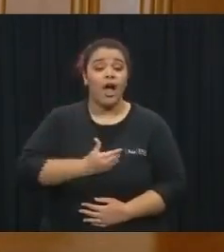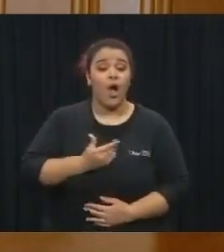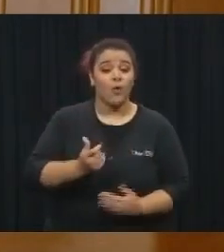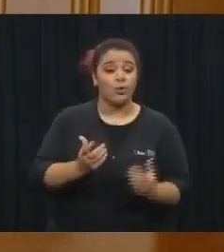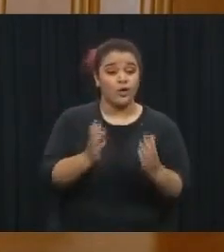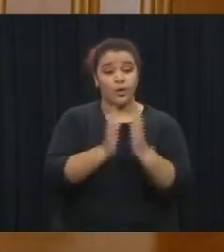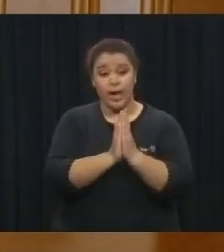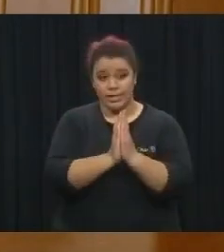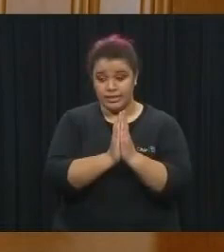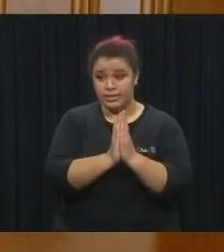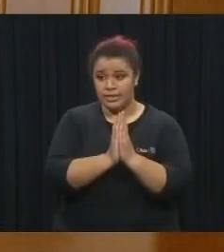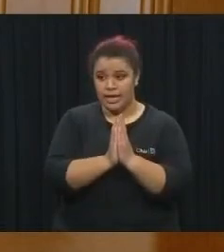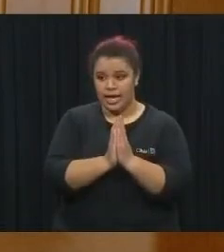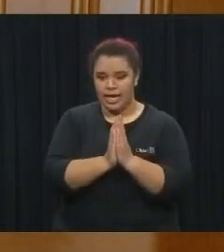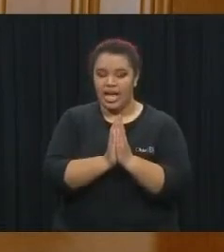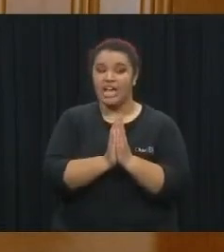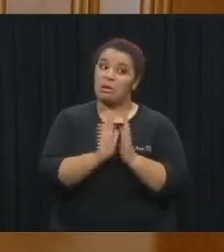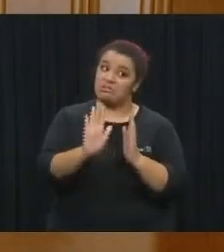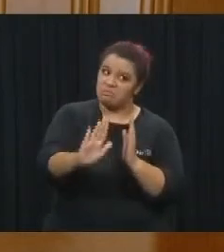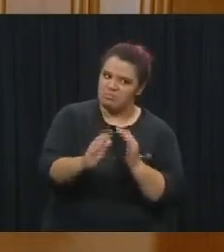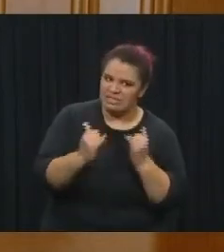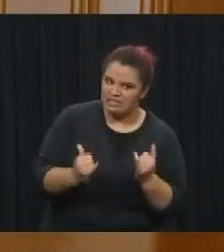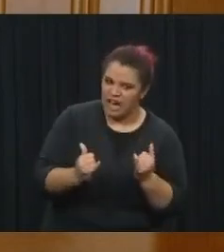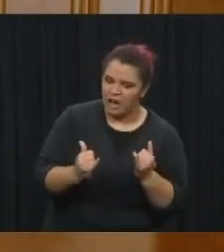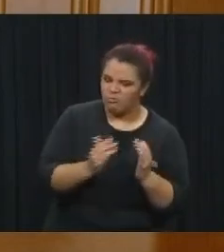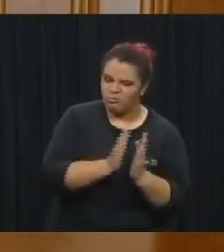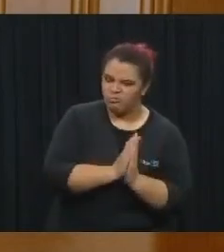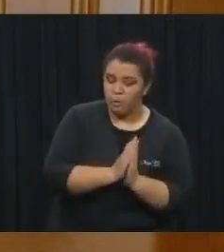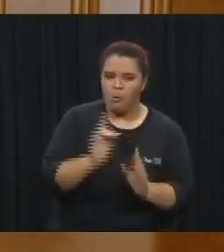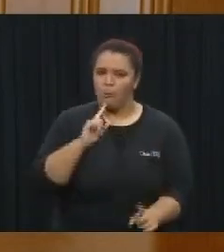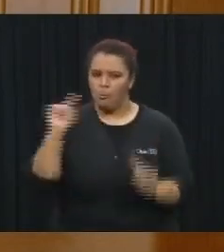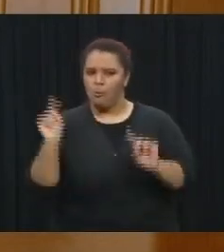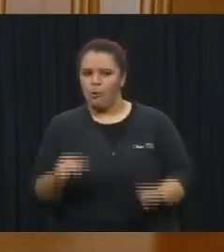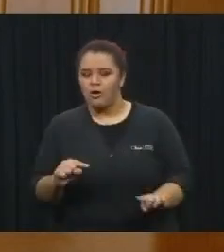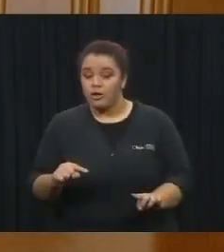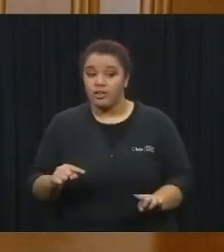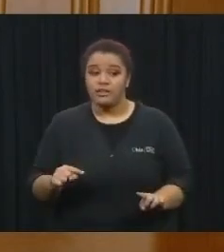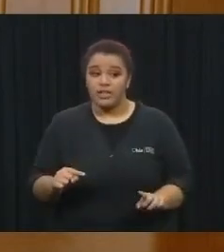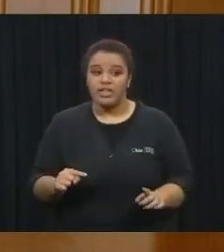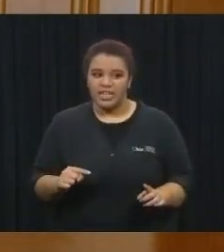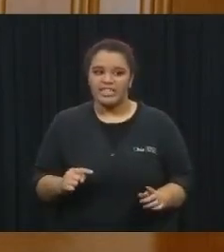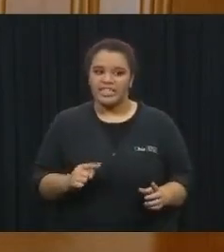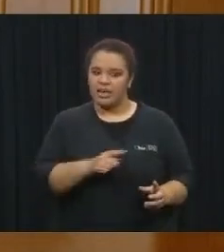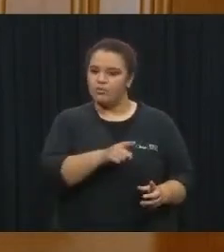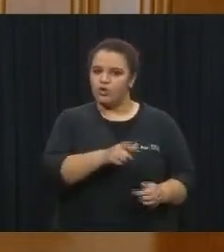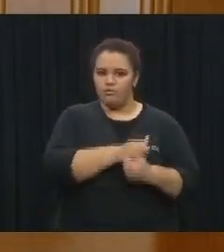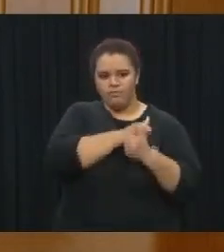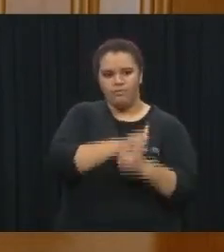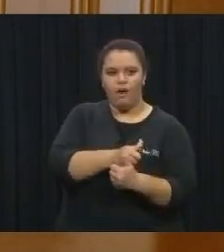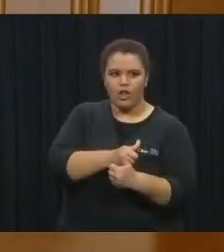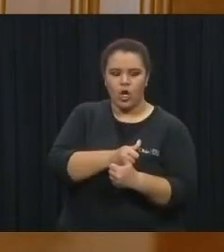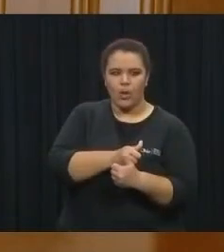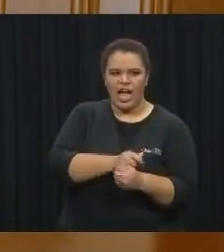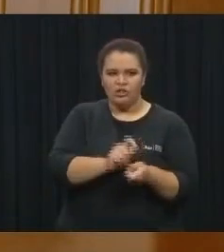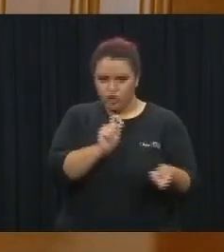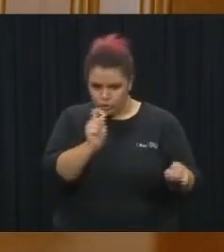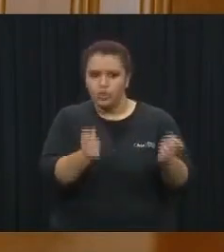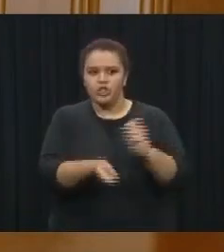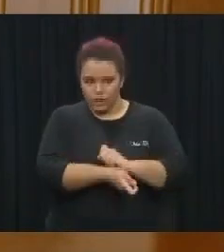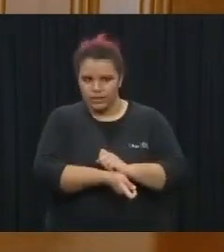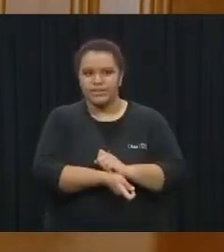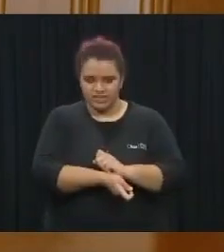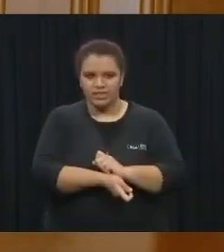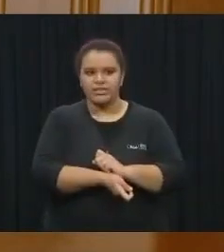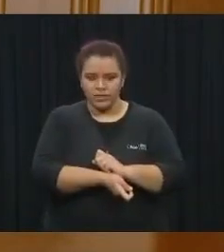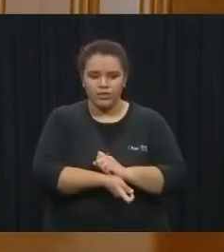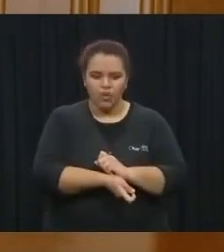and in this case, the order now, is for them to actually do that and to make whatever adjustment that they have to make